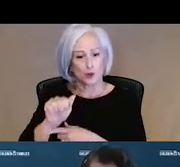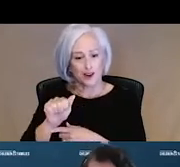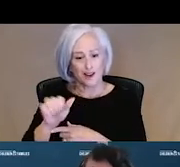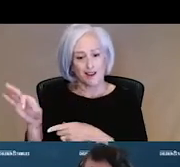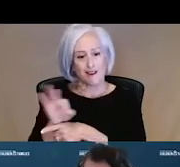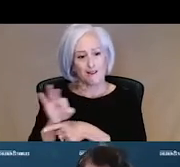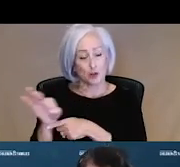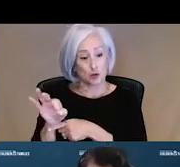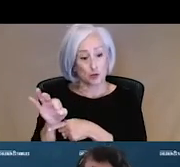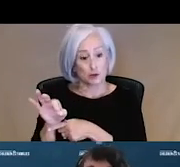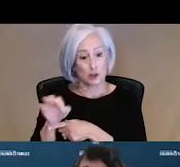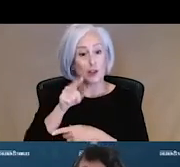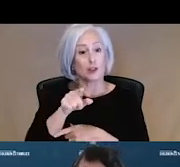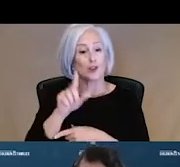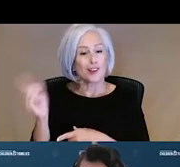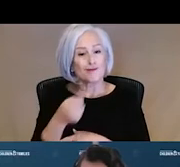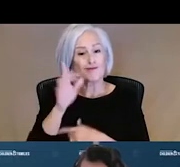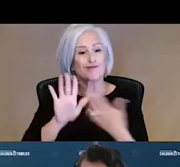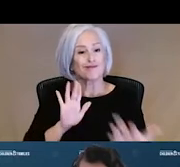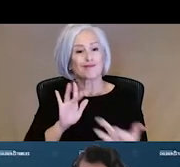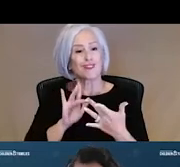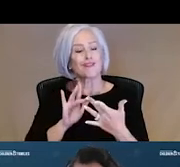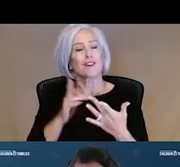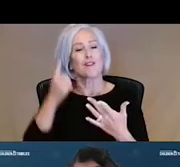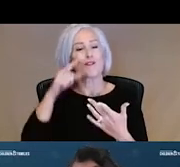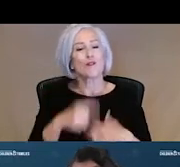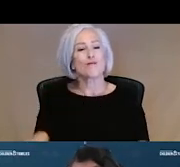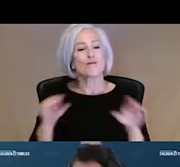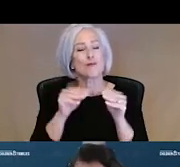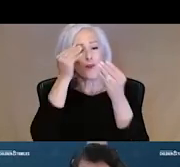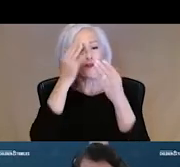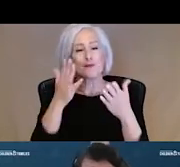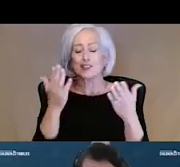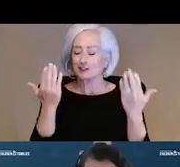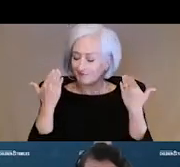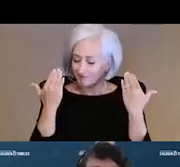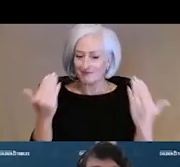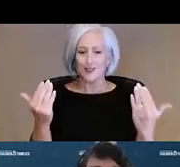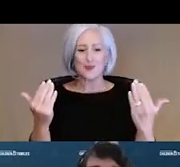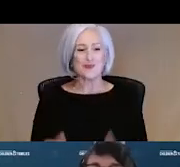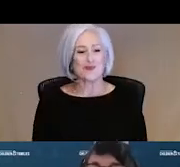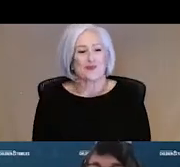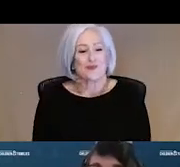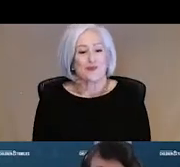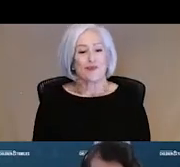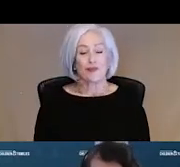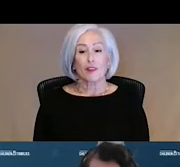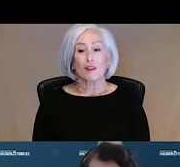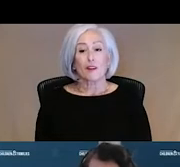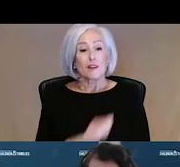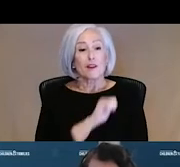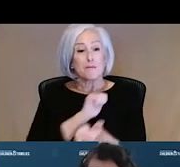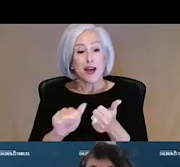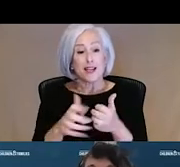you can always reach out to for additional information. So let's get started. With the passage of the American